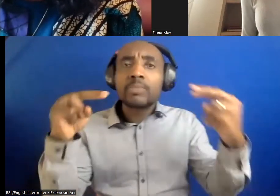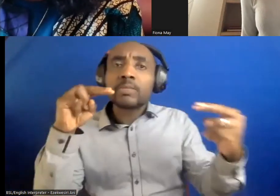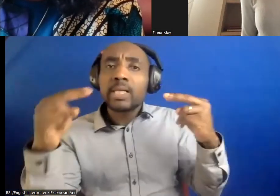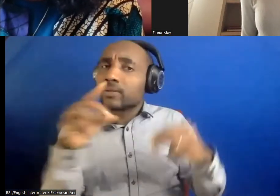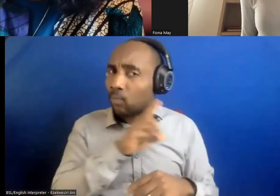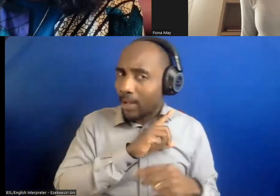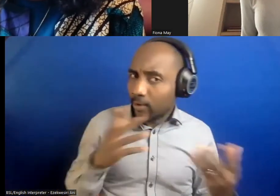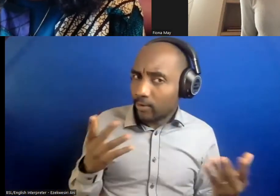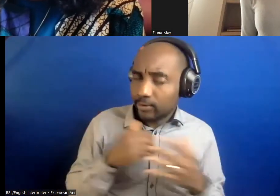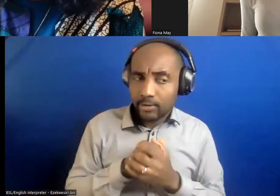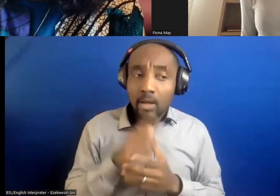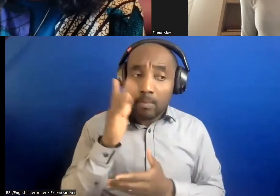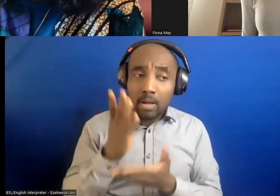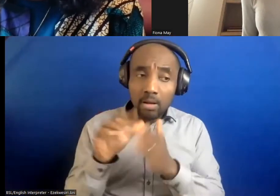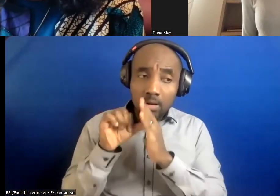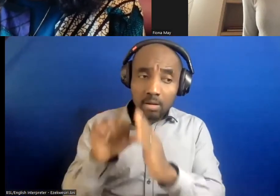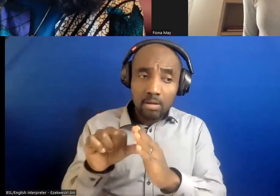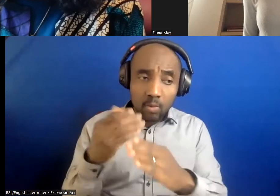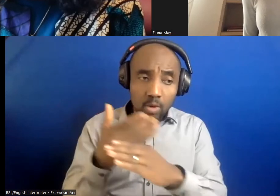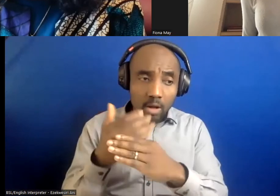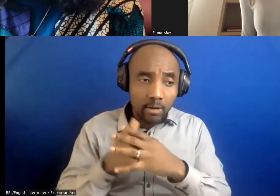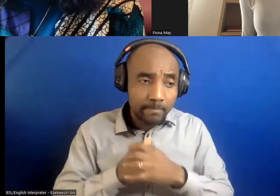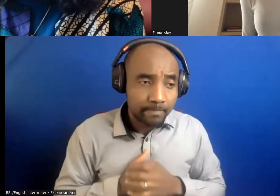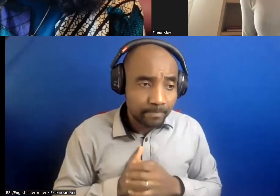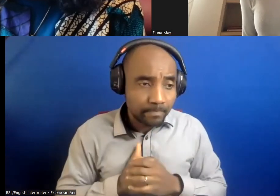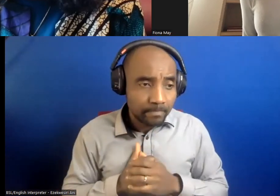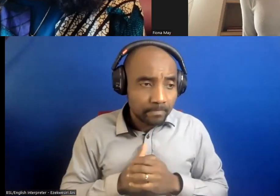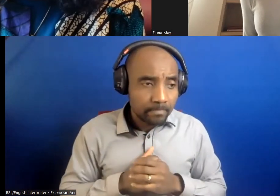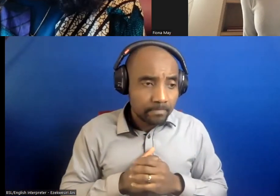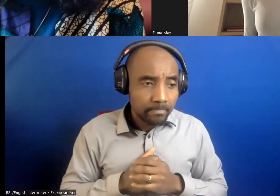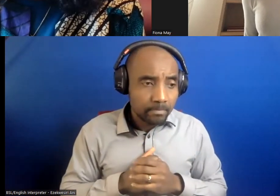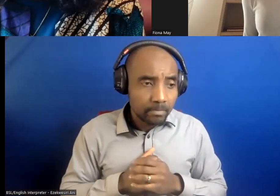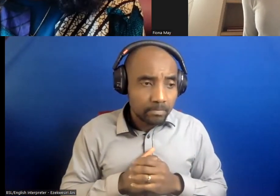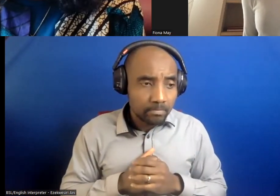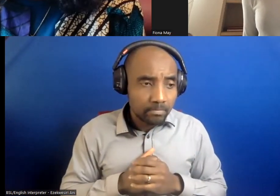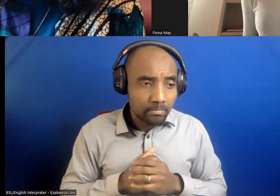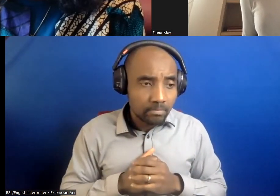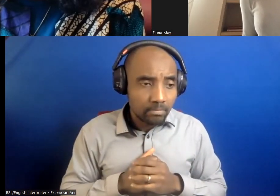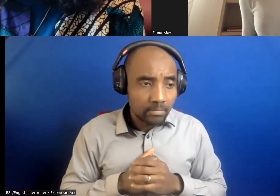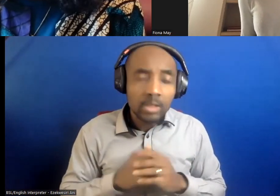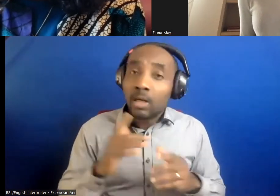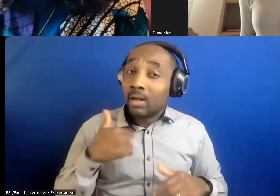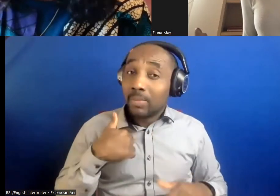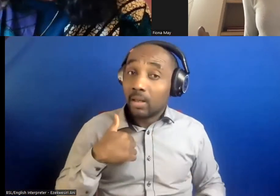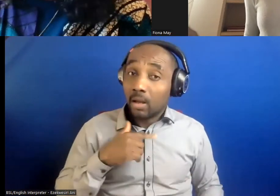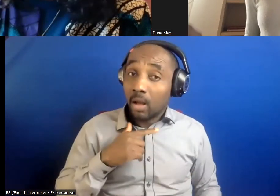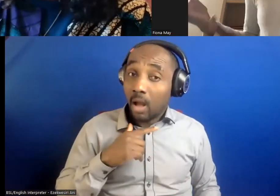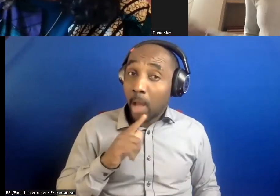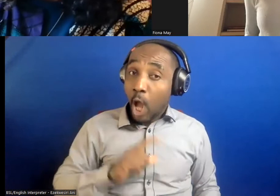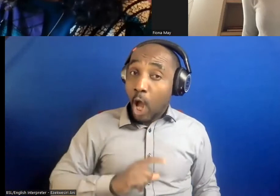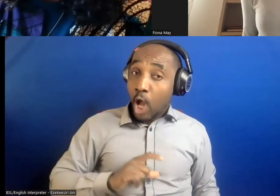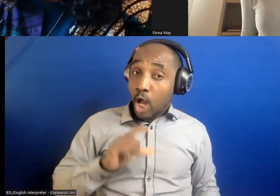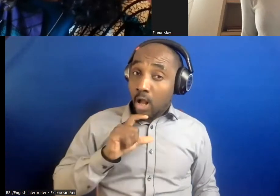work. It's not, I wouldn't say I'm very, very comfortable being the only Black woman in